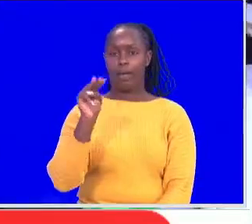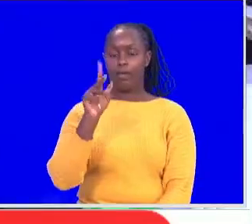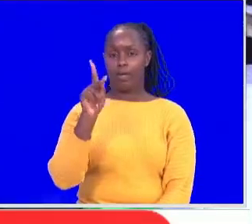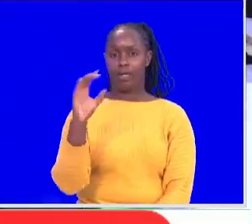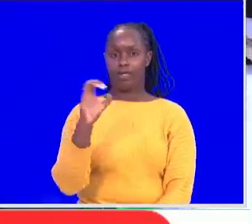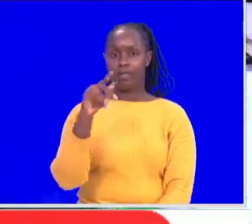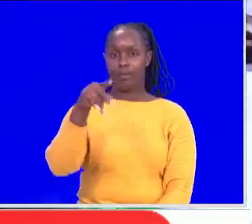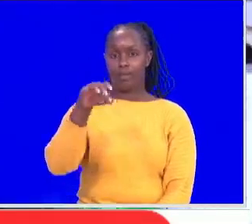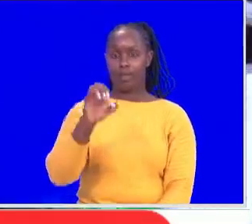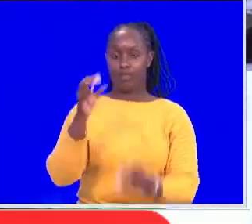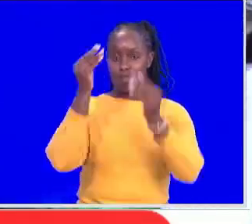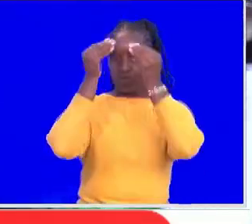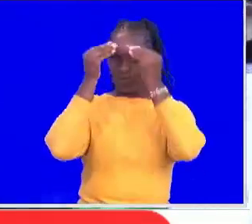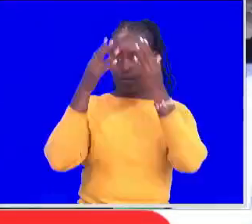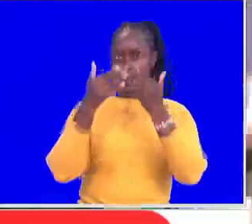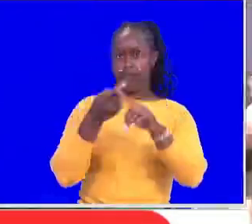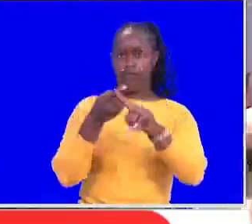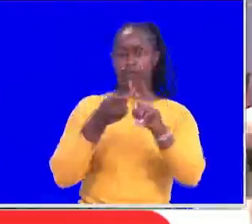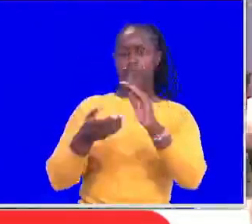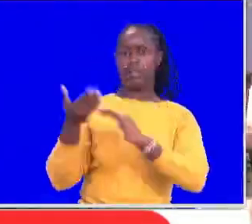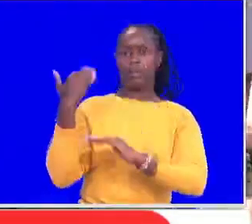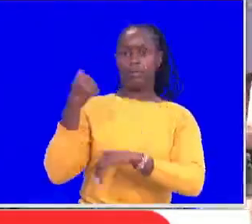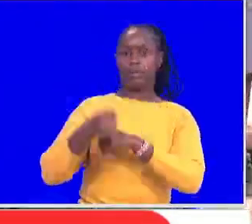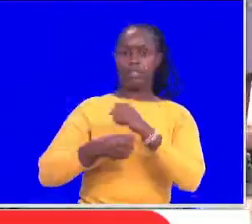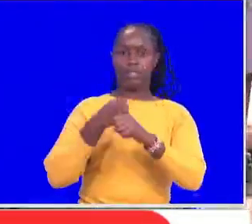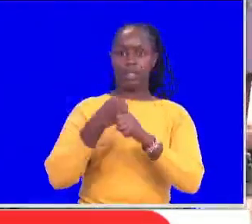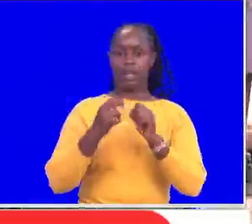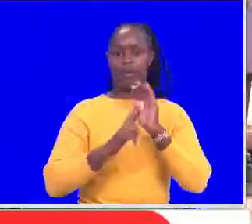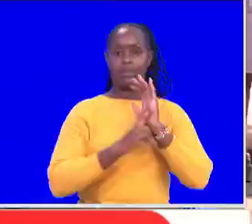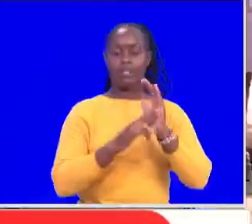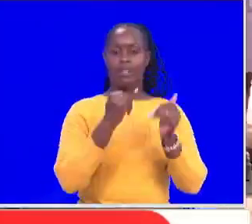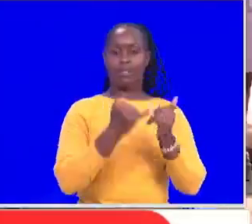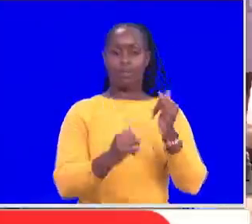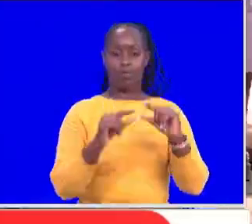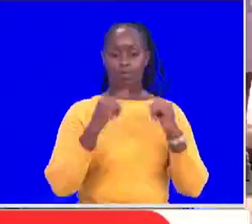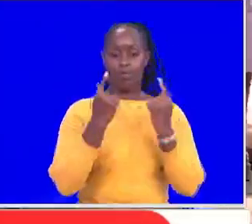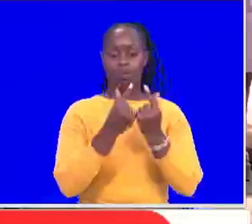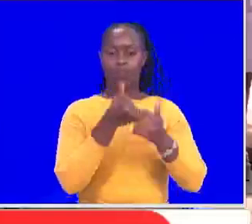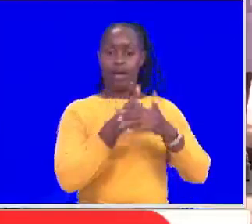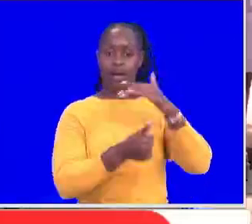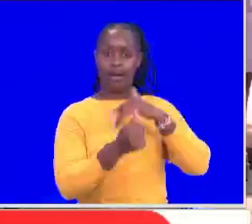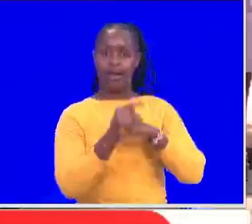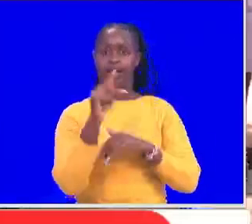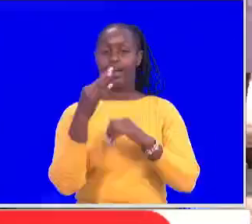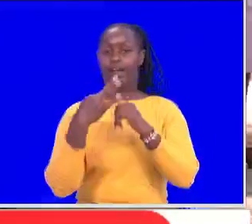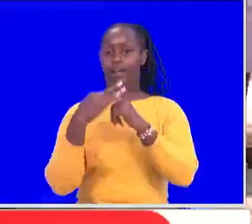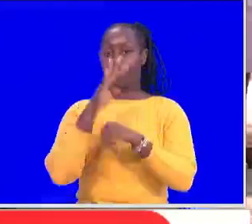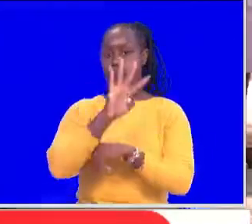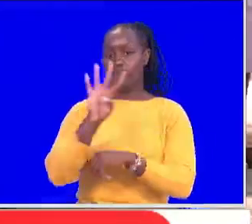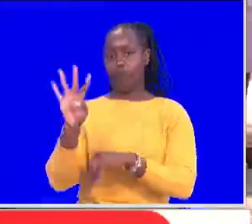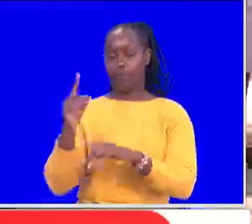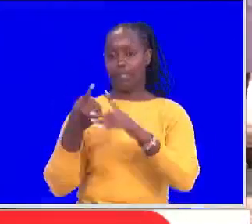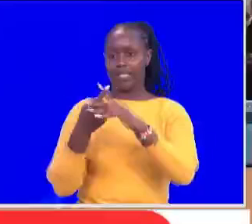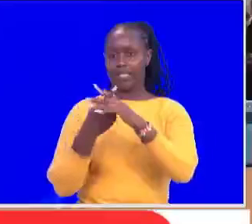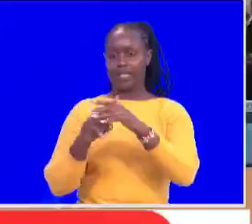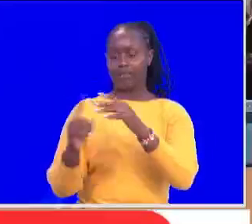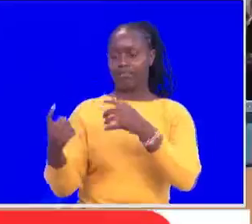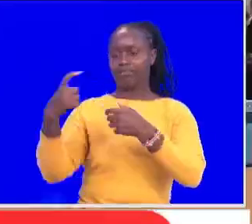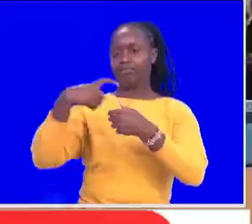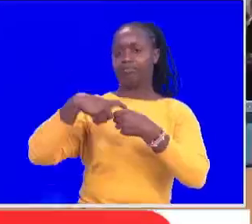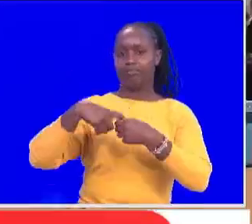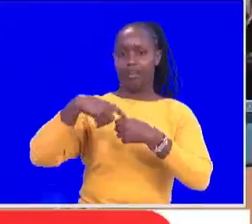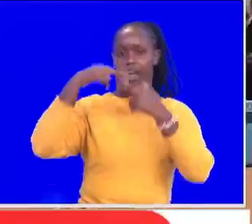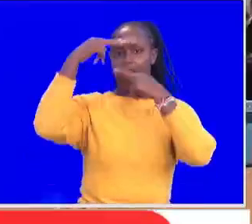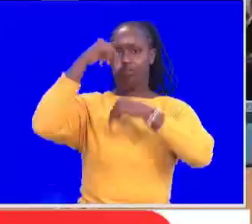the previous year, representing the final group under the 844 system, began their enrollment in their respective